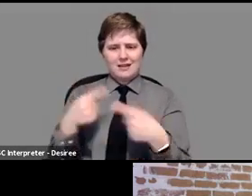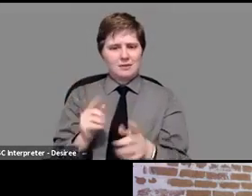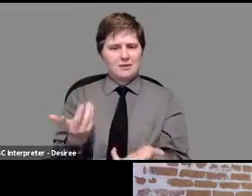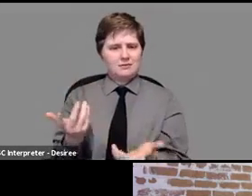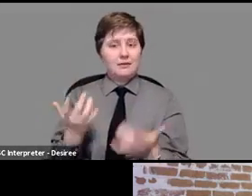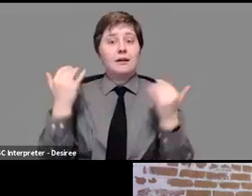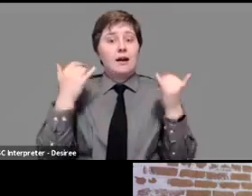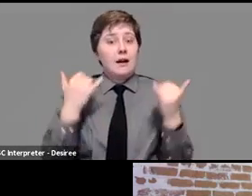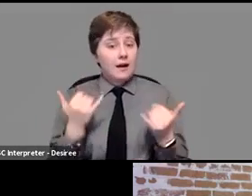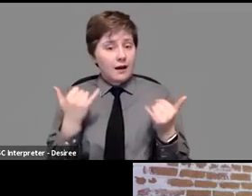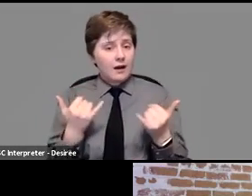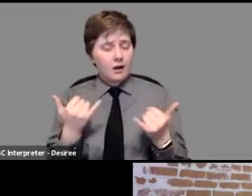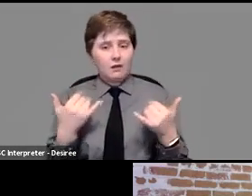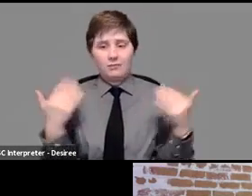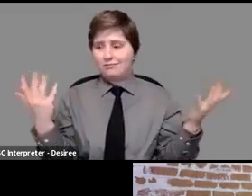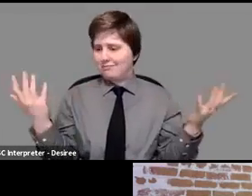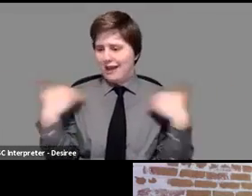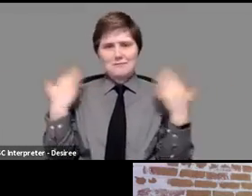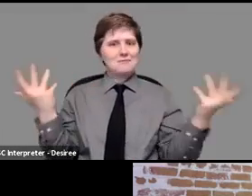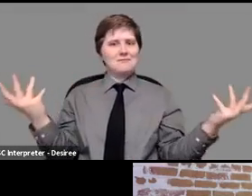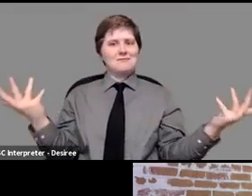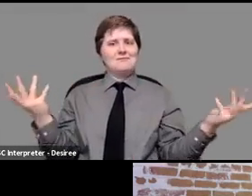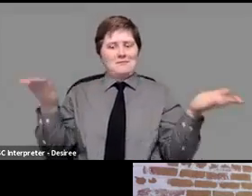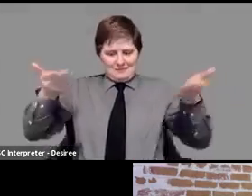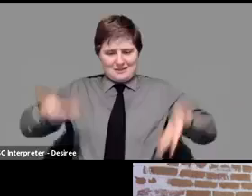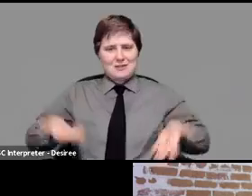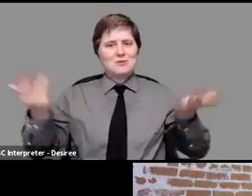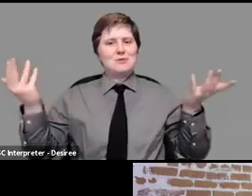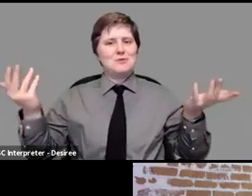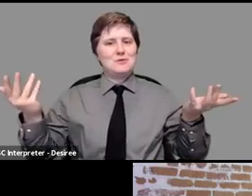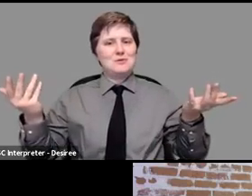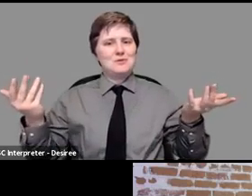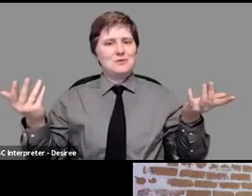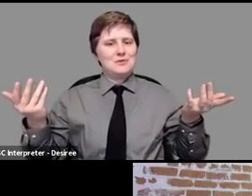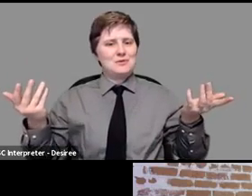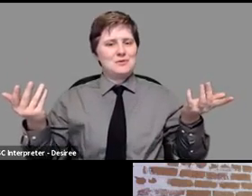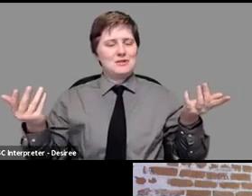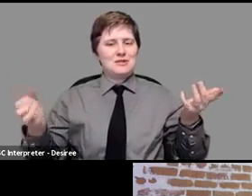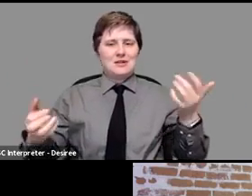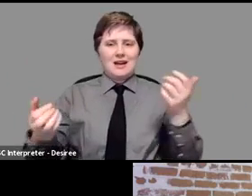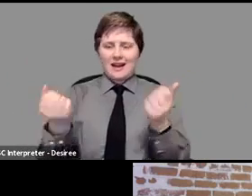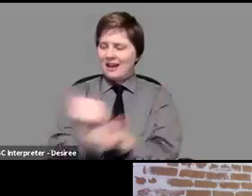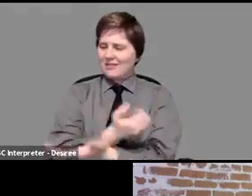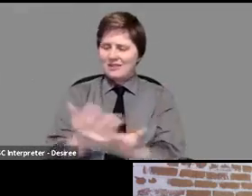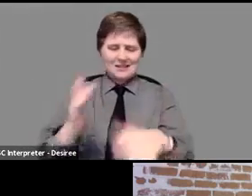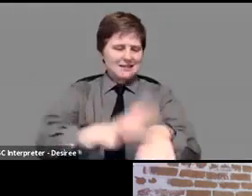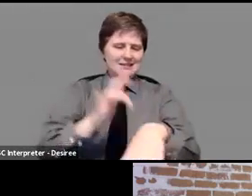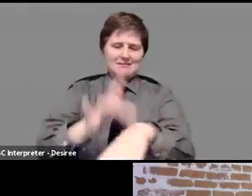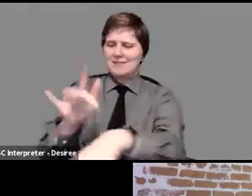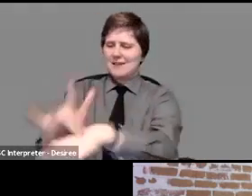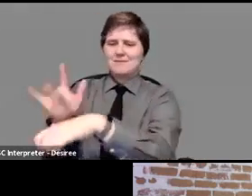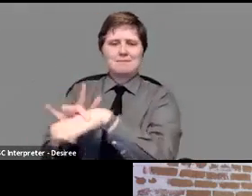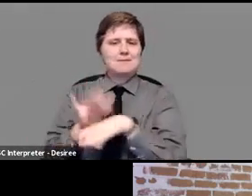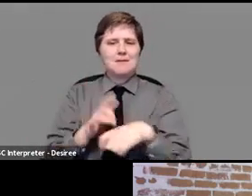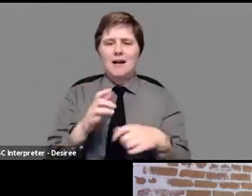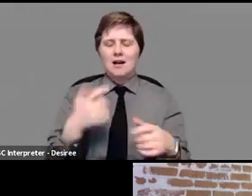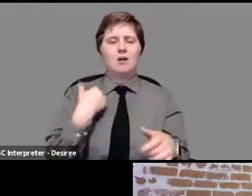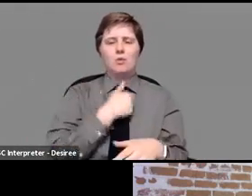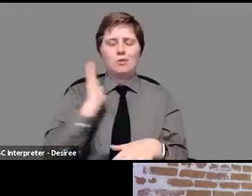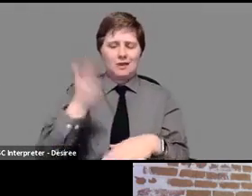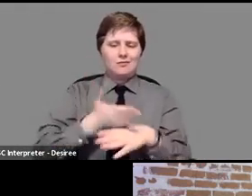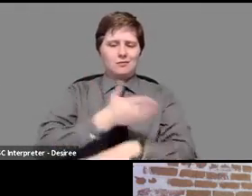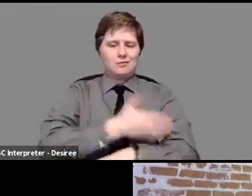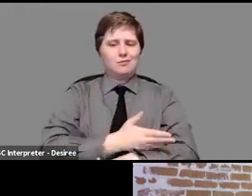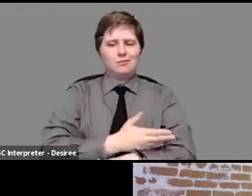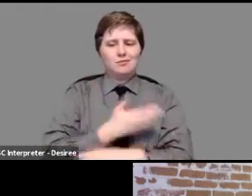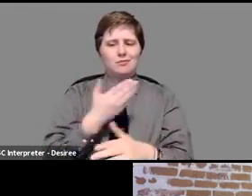And now here they are right in front of our laps. And so we're taking advantage of everything, and we'll end up better on the other side